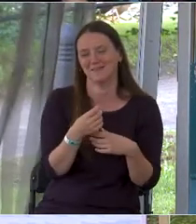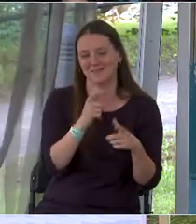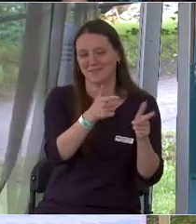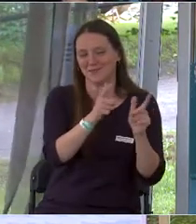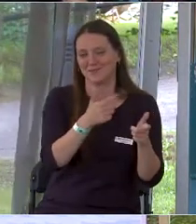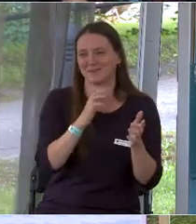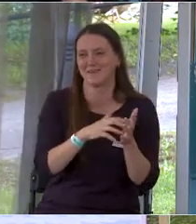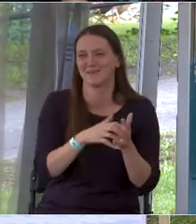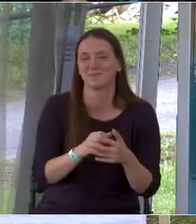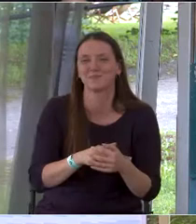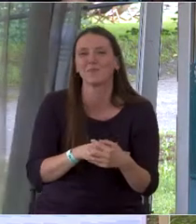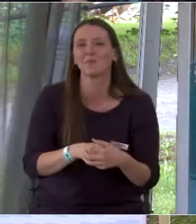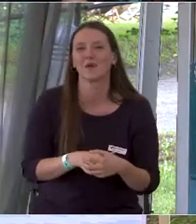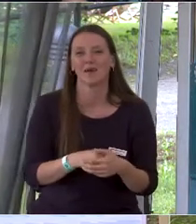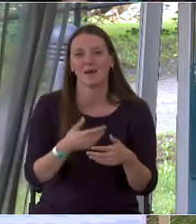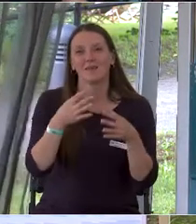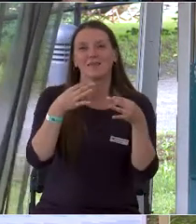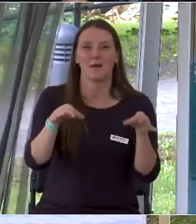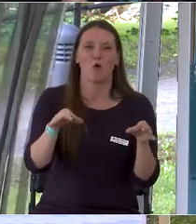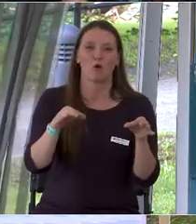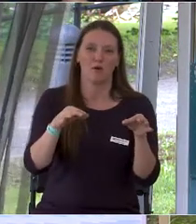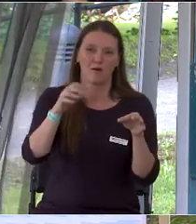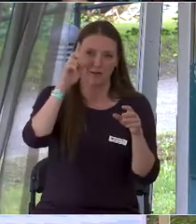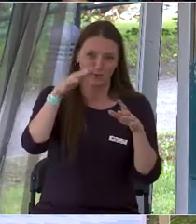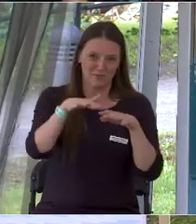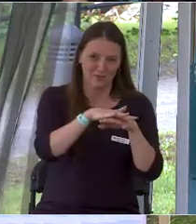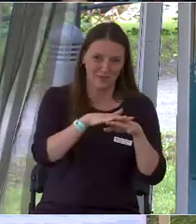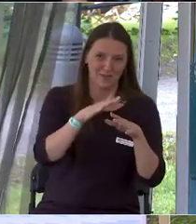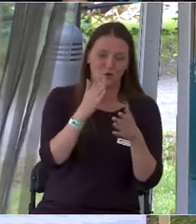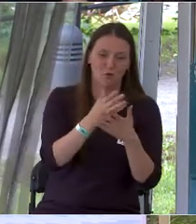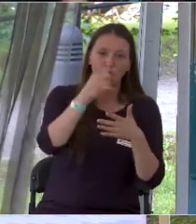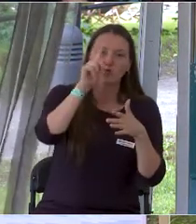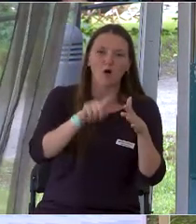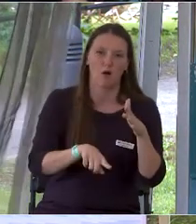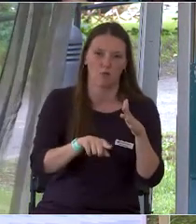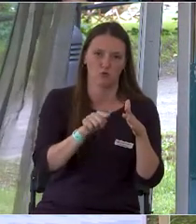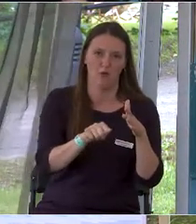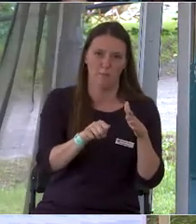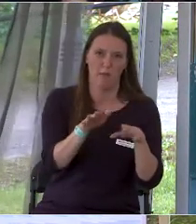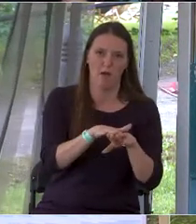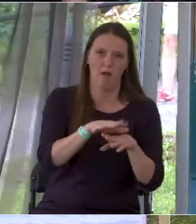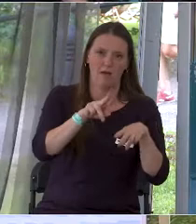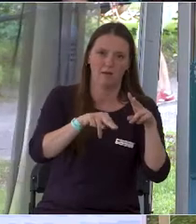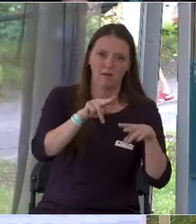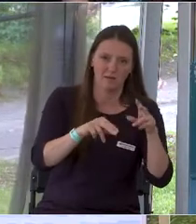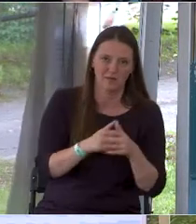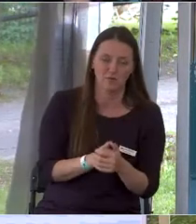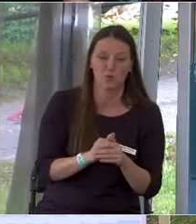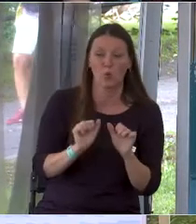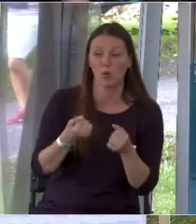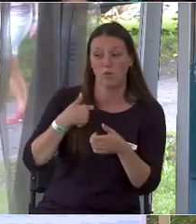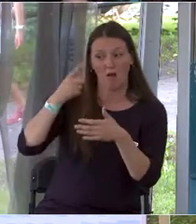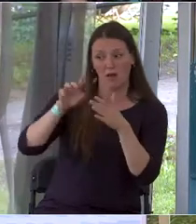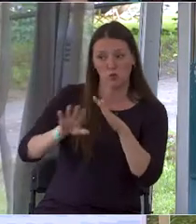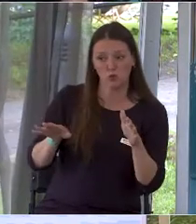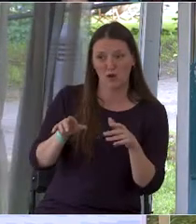Democratic systems are based on the trust. Welfare system is based on trust. If I don't trust system and other fellow citizens, I'm not